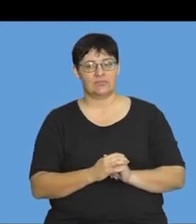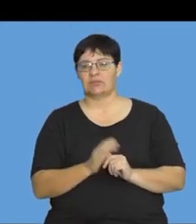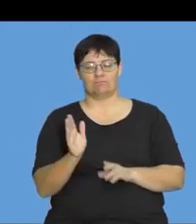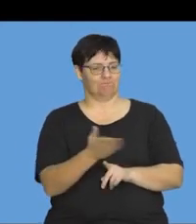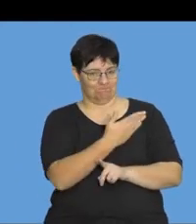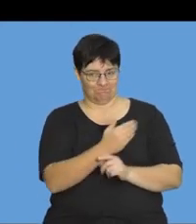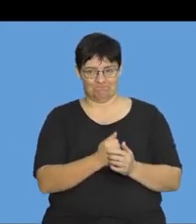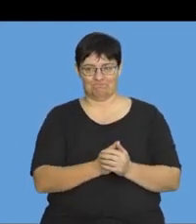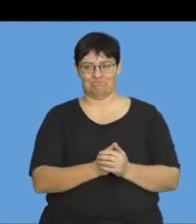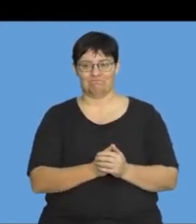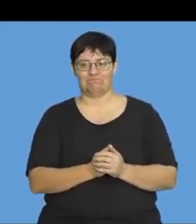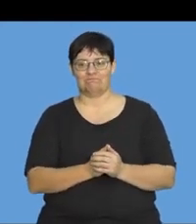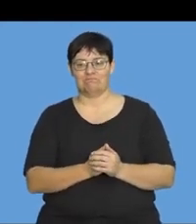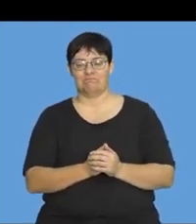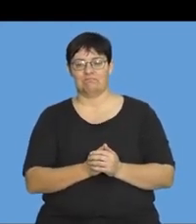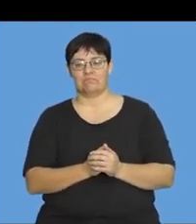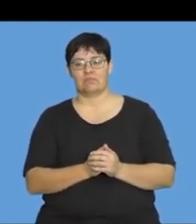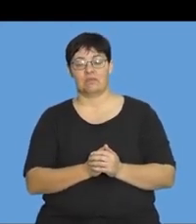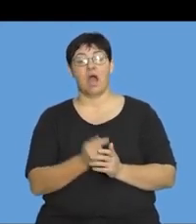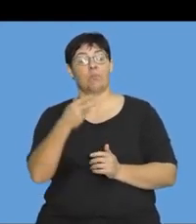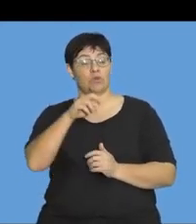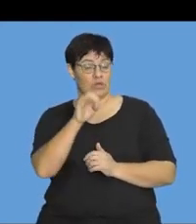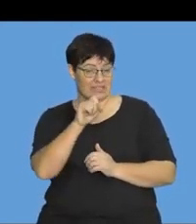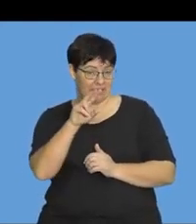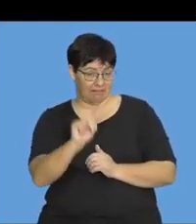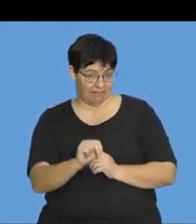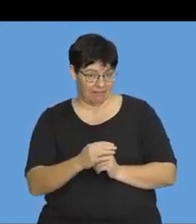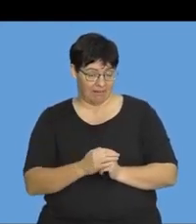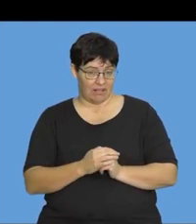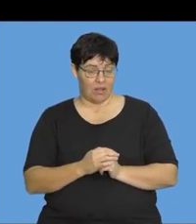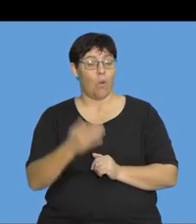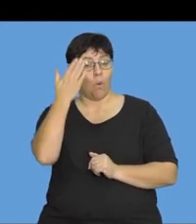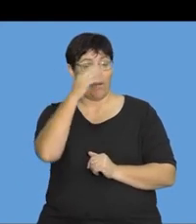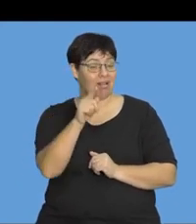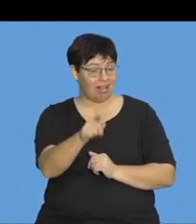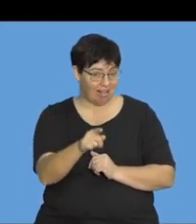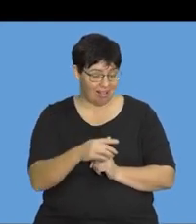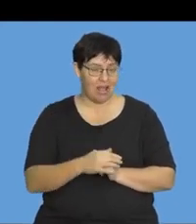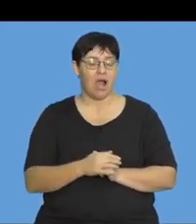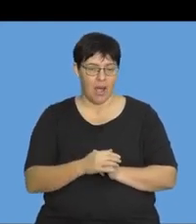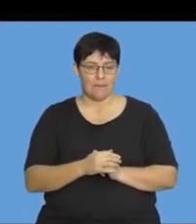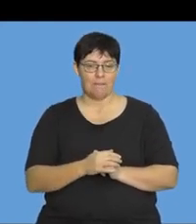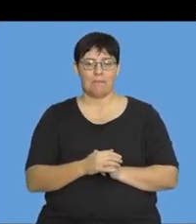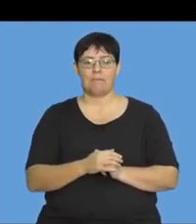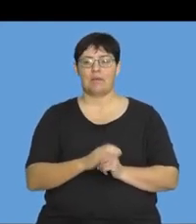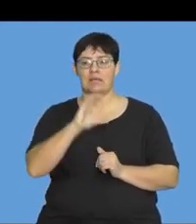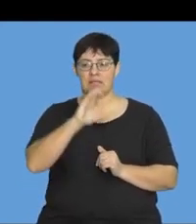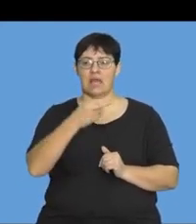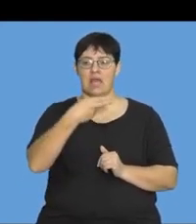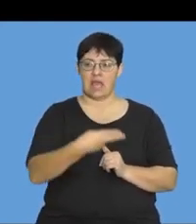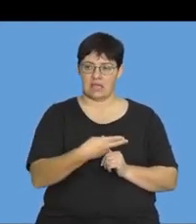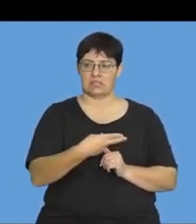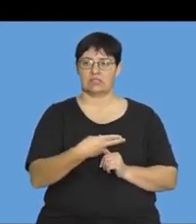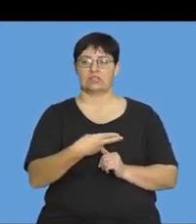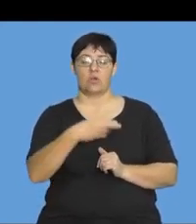a no. Number B is proteins, right? What do we know about proteins? They're made of carbon, hydrogen, oxygen,